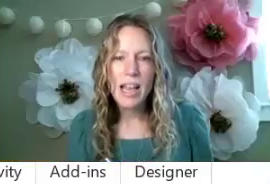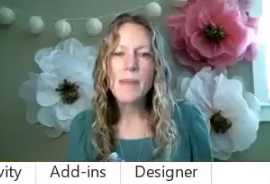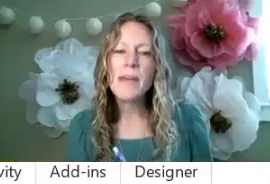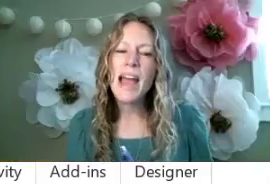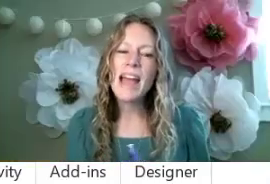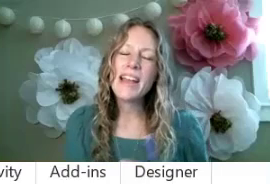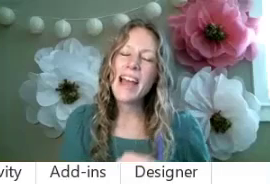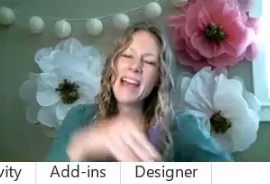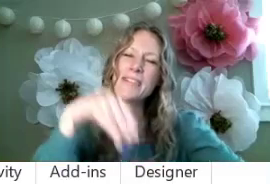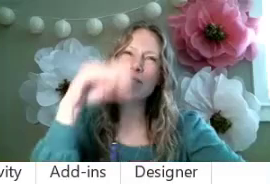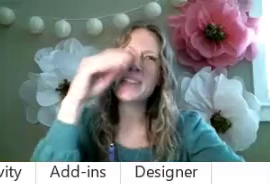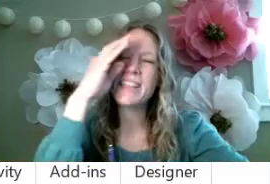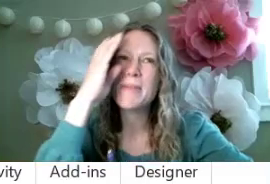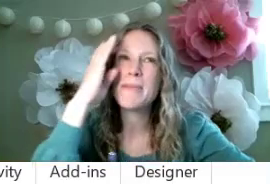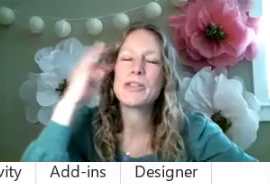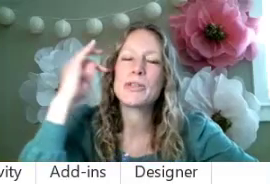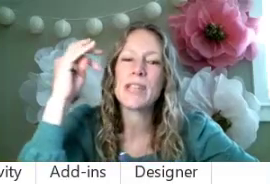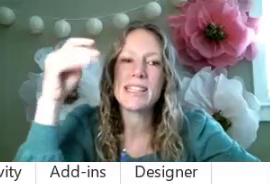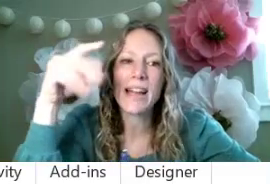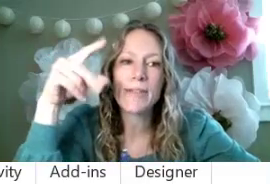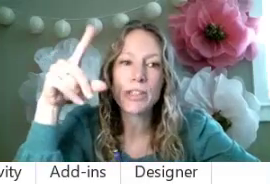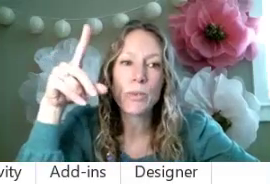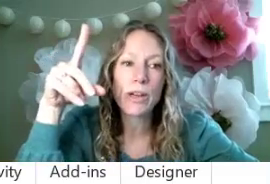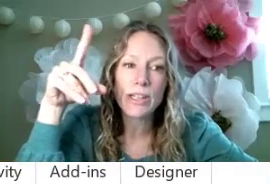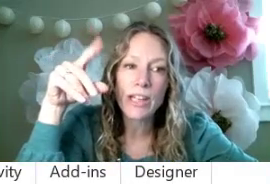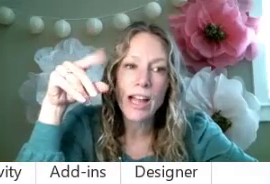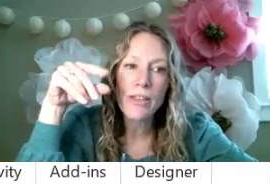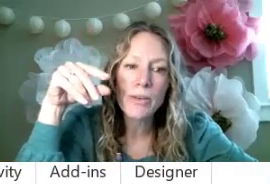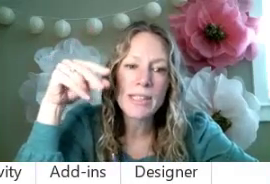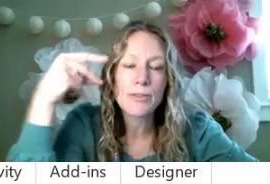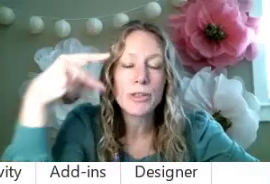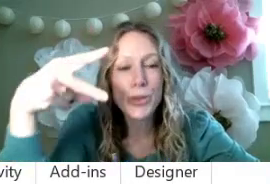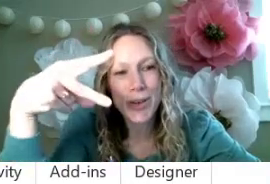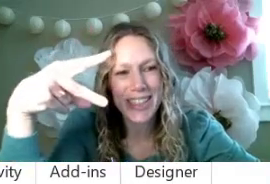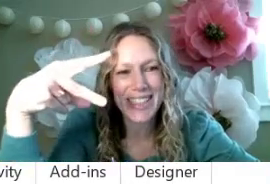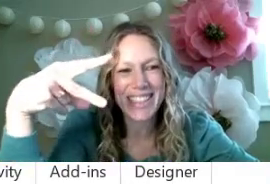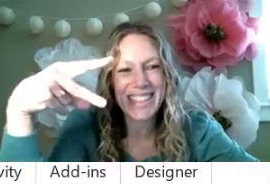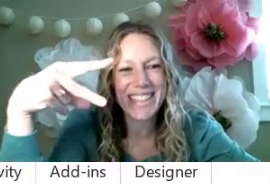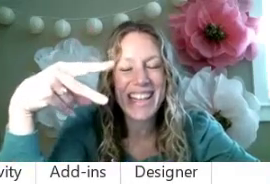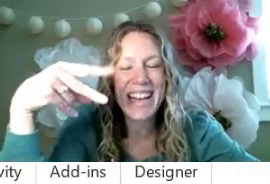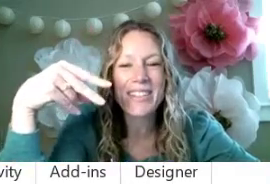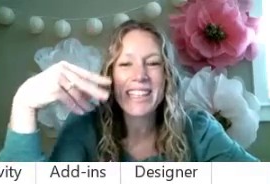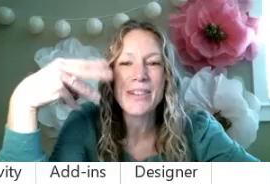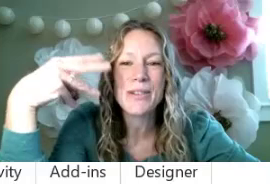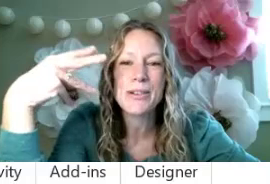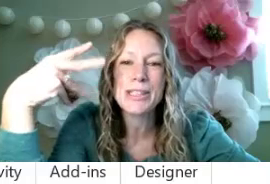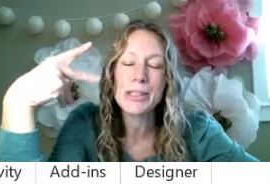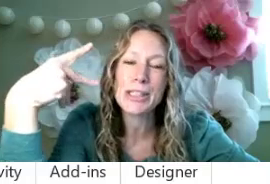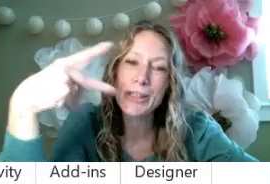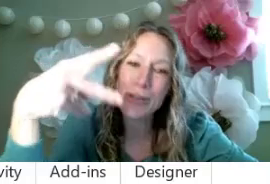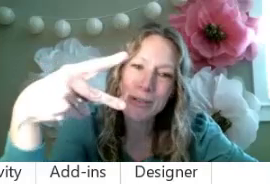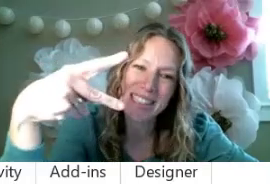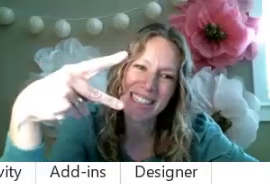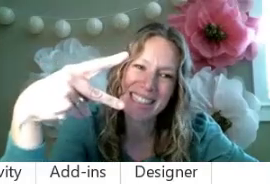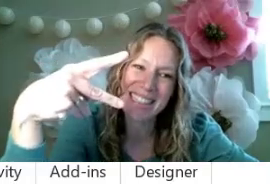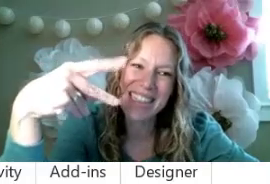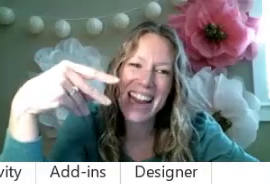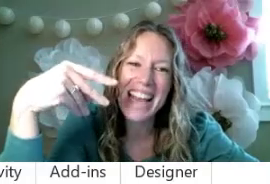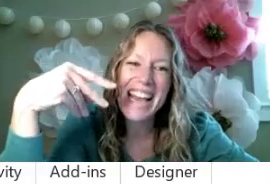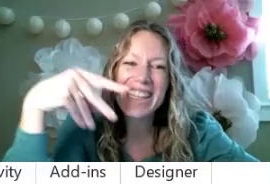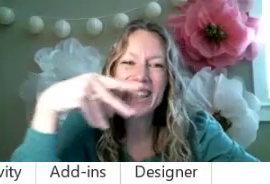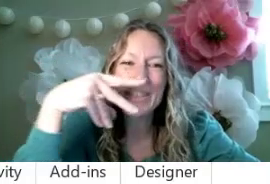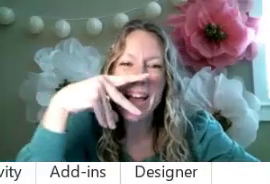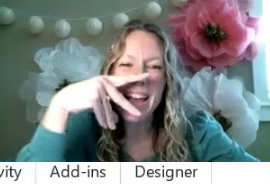Yeah, I have only maybe 2 slides that have just one question. Other ones have 2 questions. So then I was like, what do I do with the 2